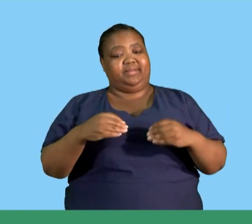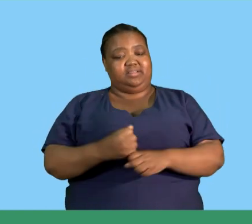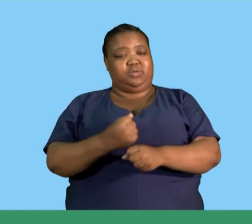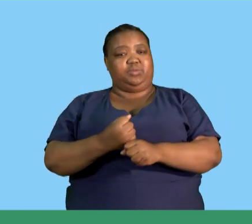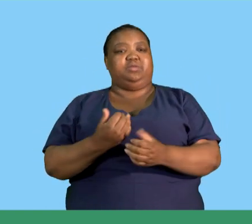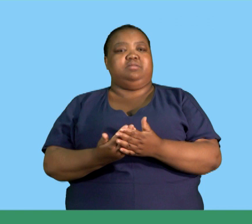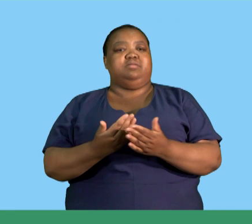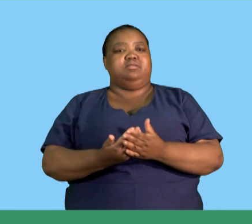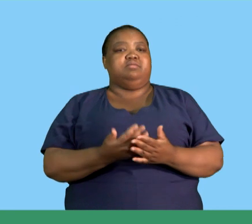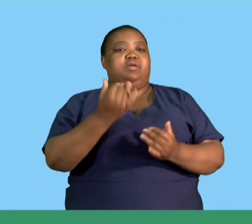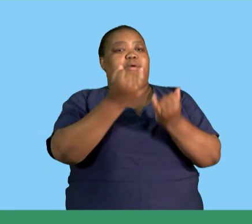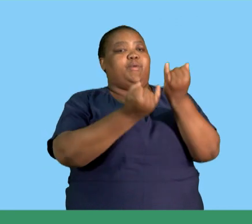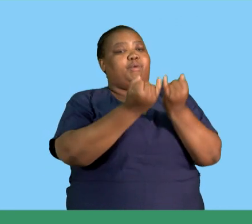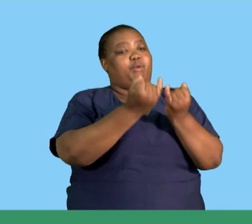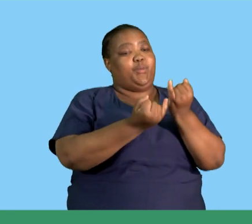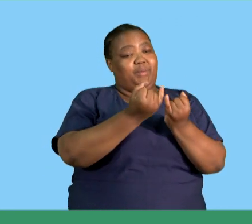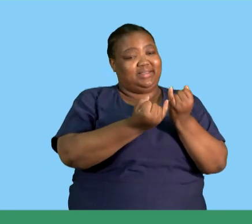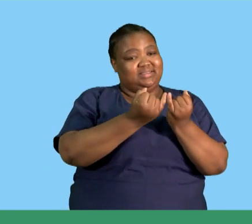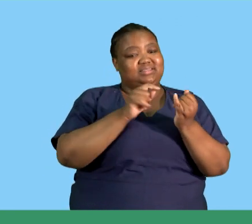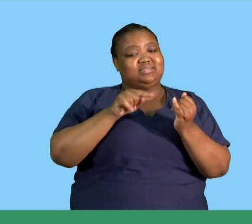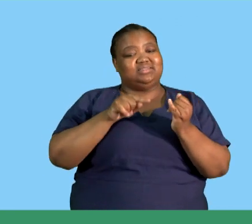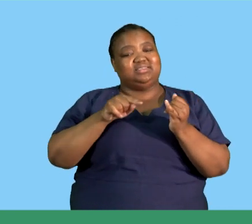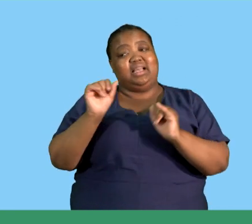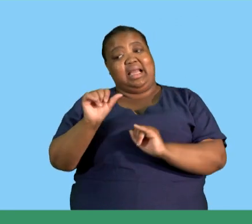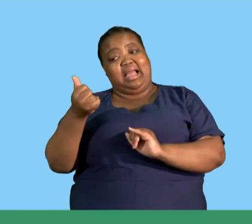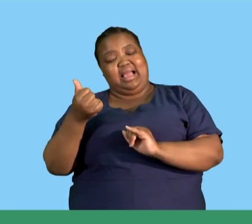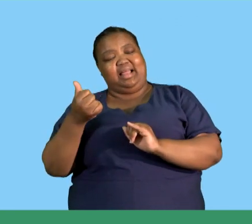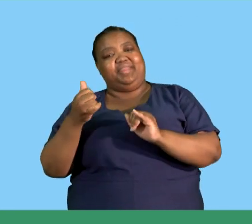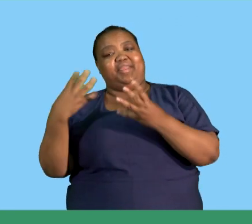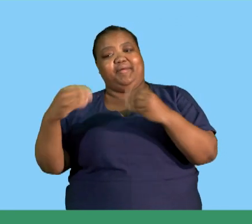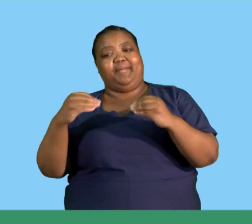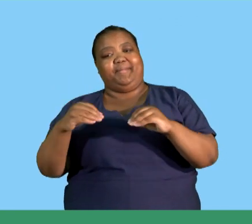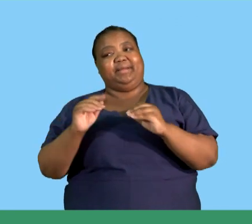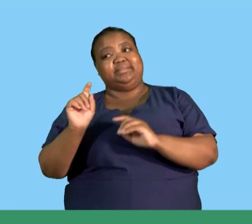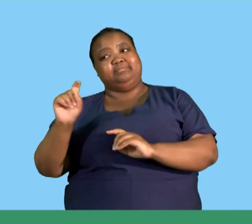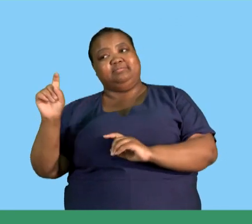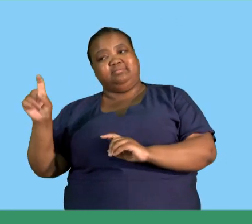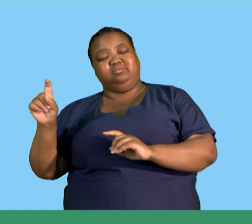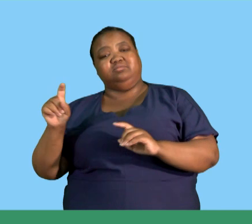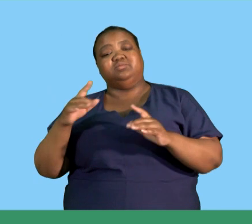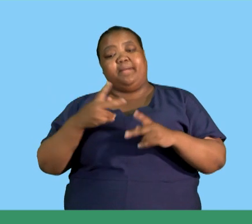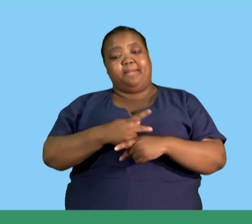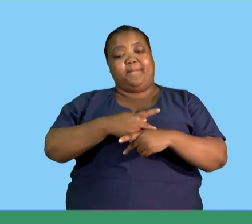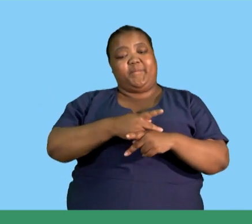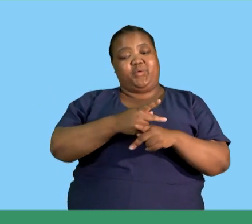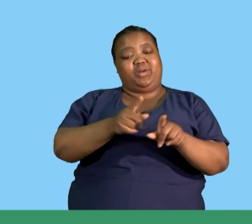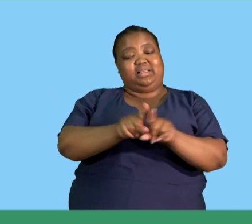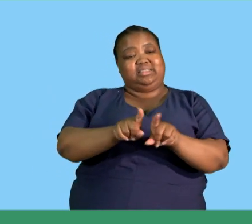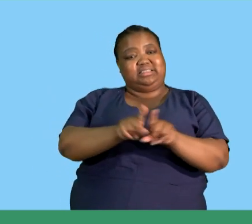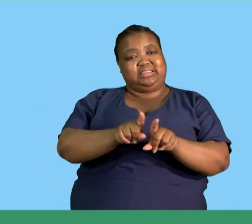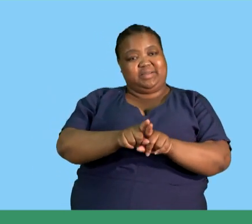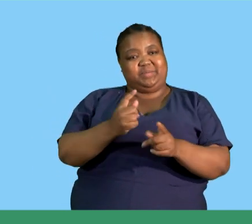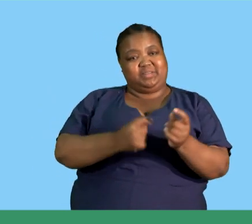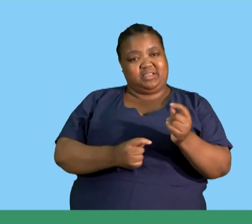their businesses. Number 2, we've got competitors. So these are all the other businesses that are selling the same